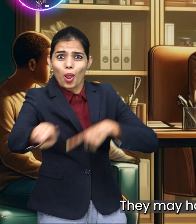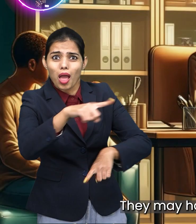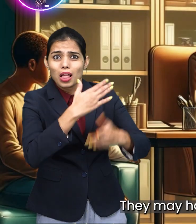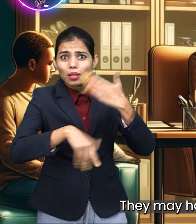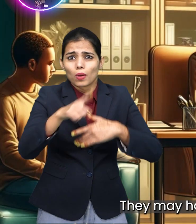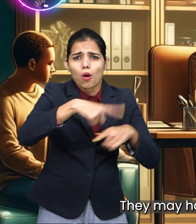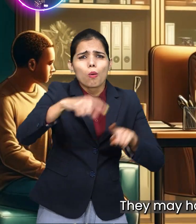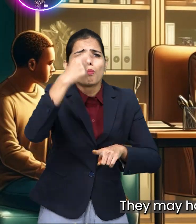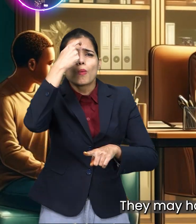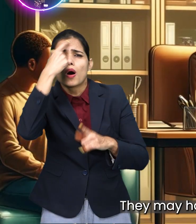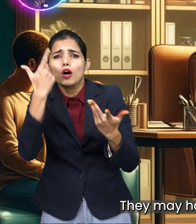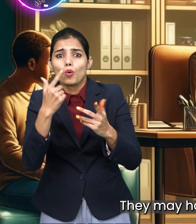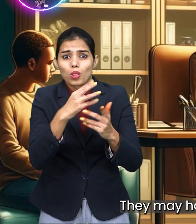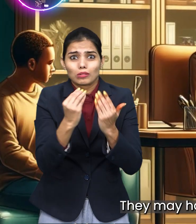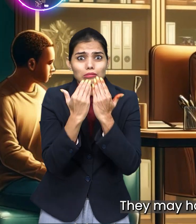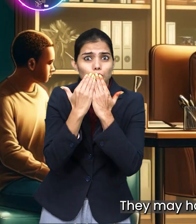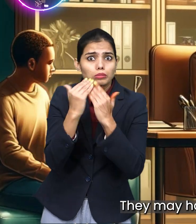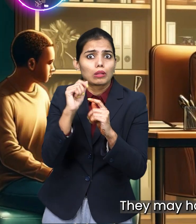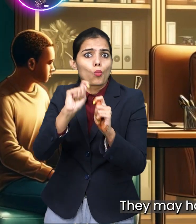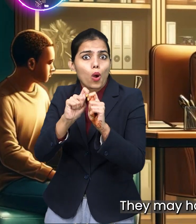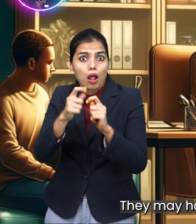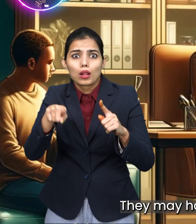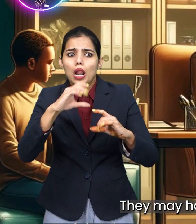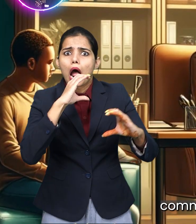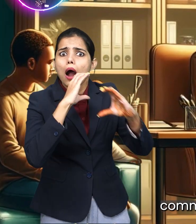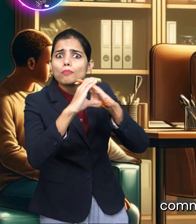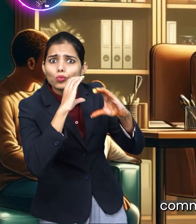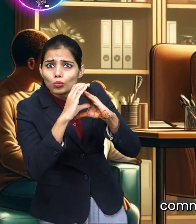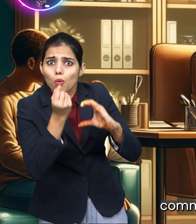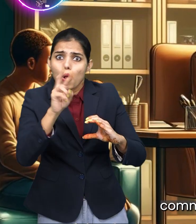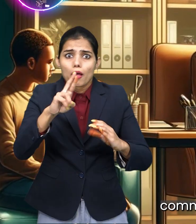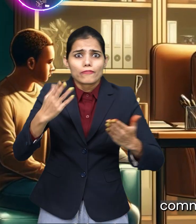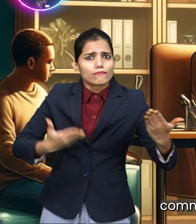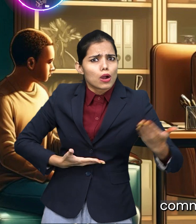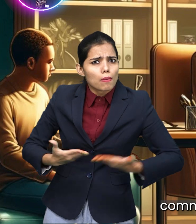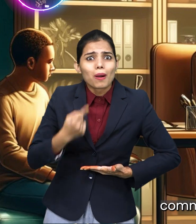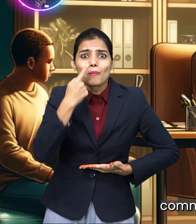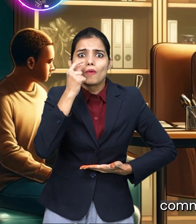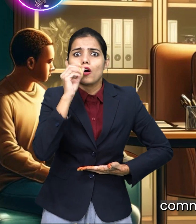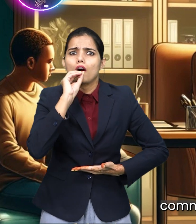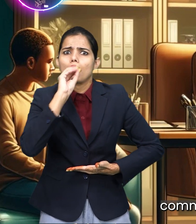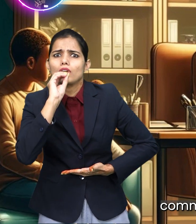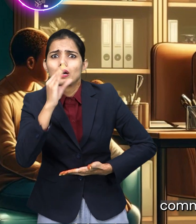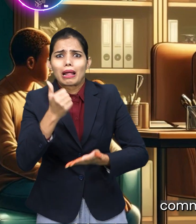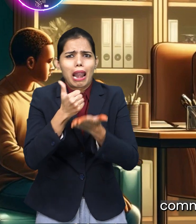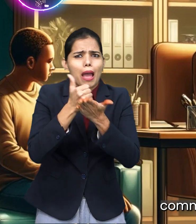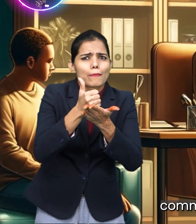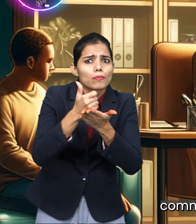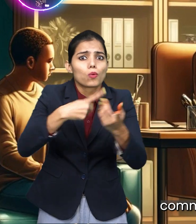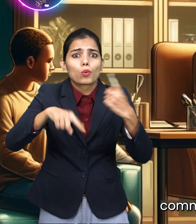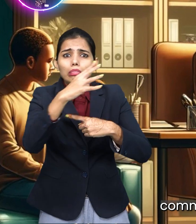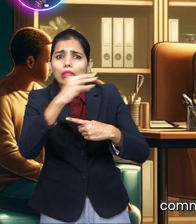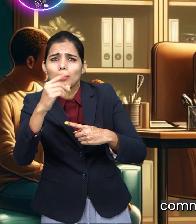They may have problems with schoolwork, communication, or behavior.